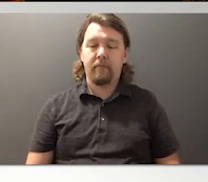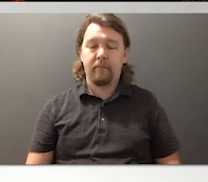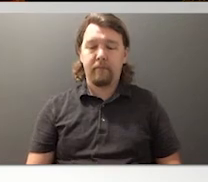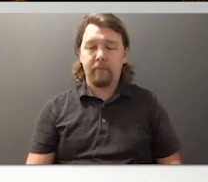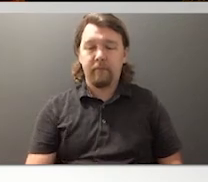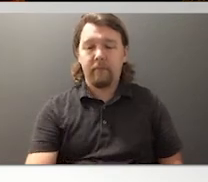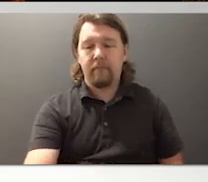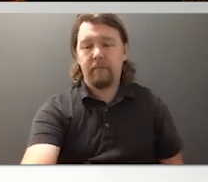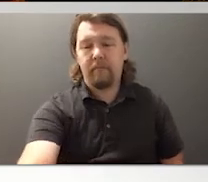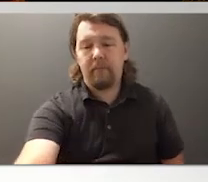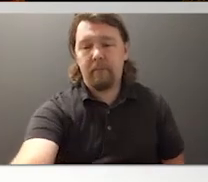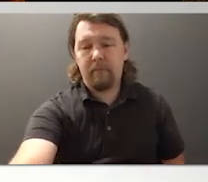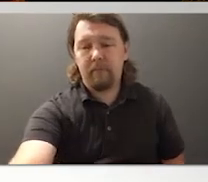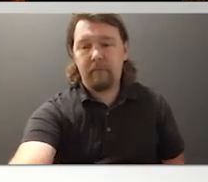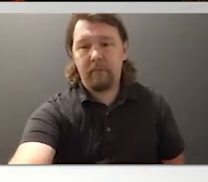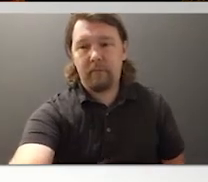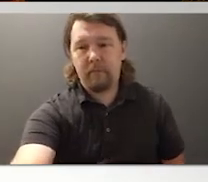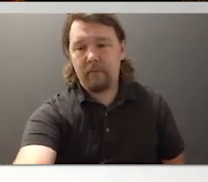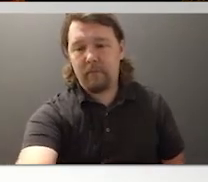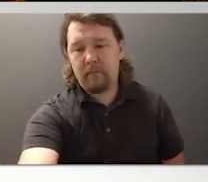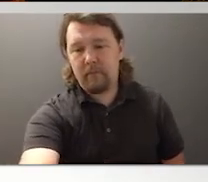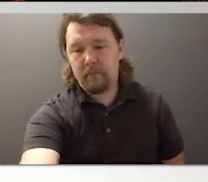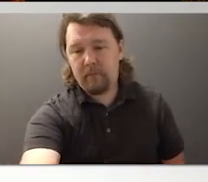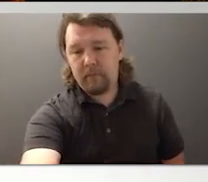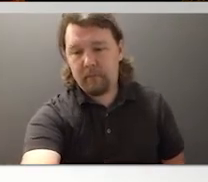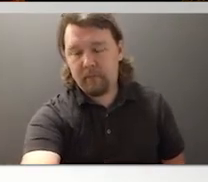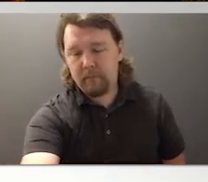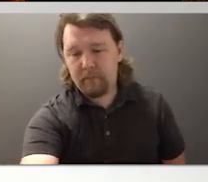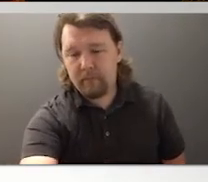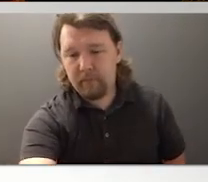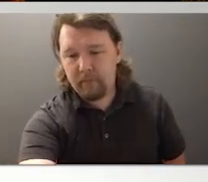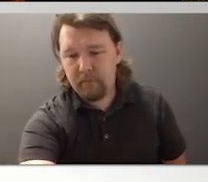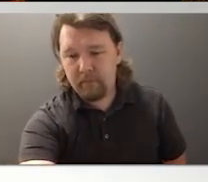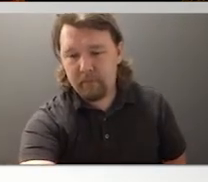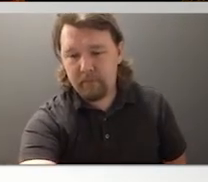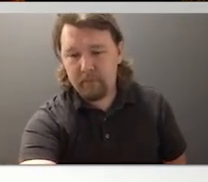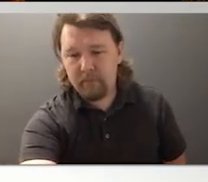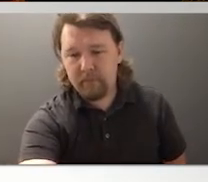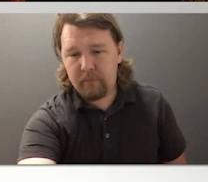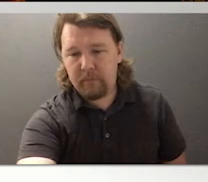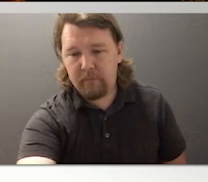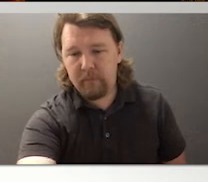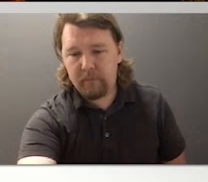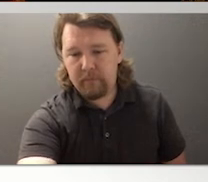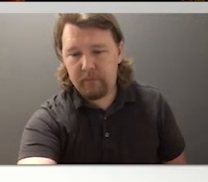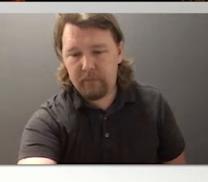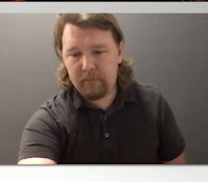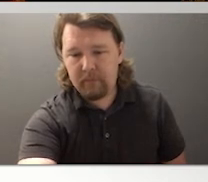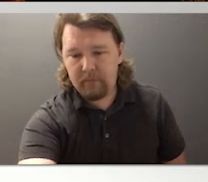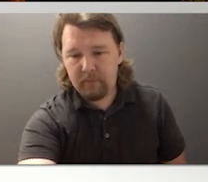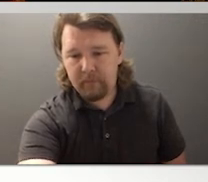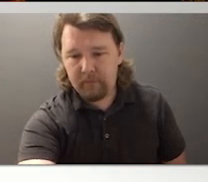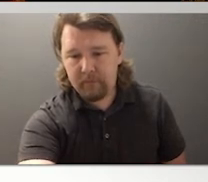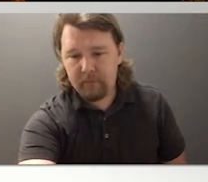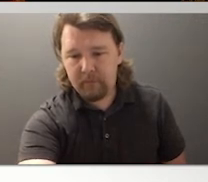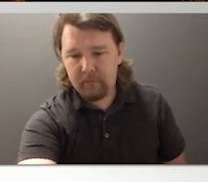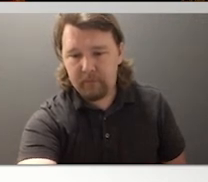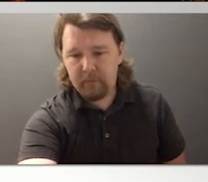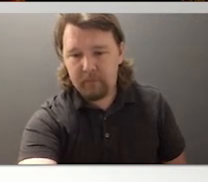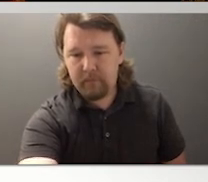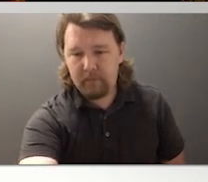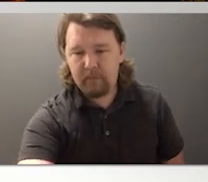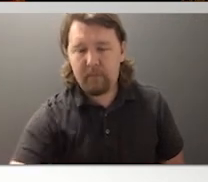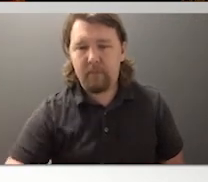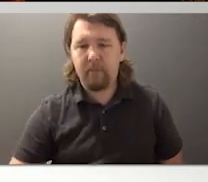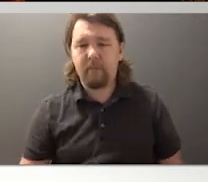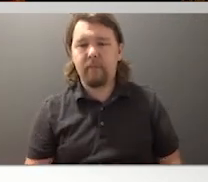things, and it's an IEP team or evaluation team's decision as to whether it's not. I don't think a word would qualify you, but somebody might.